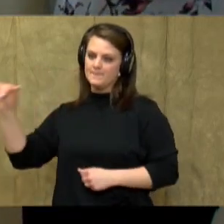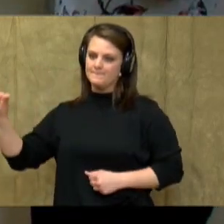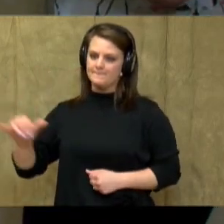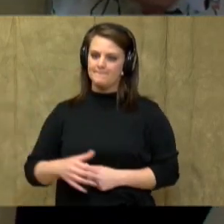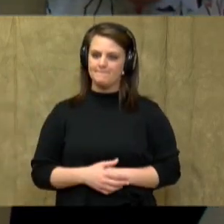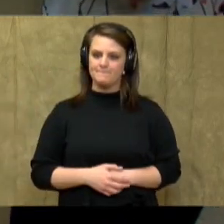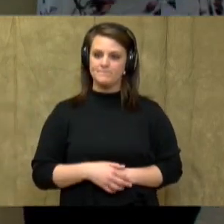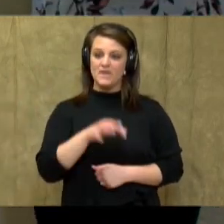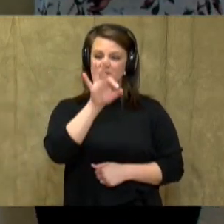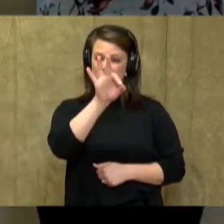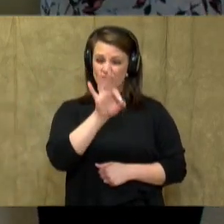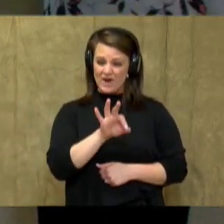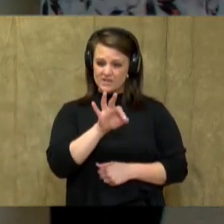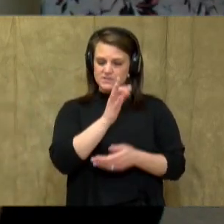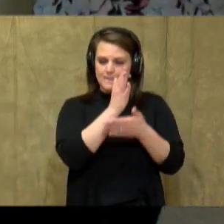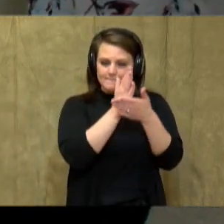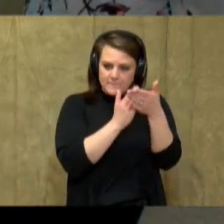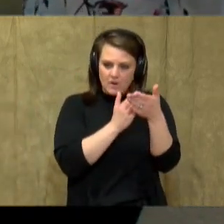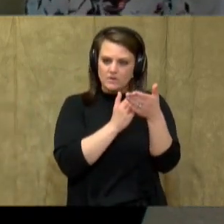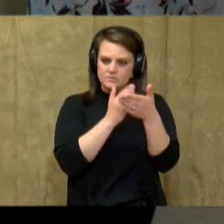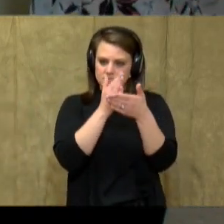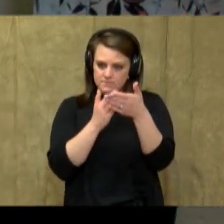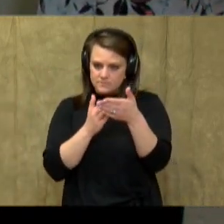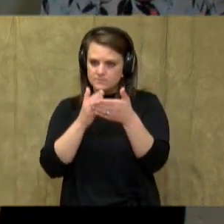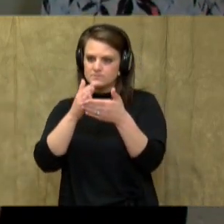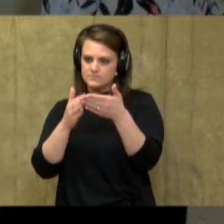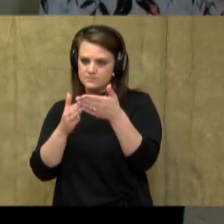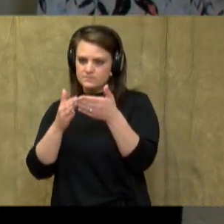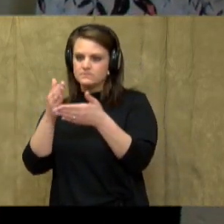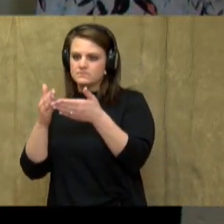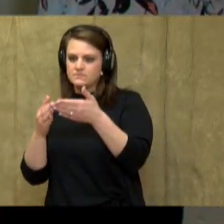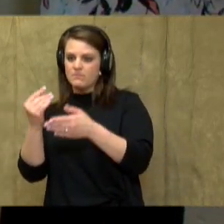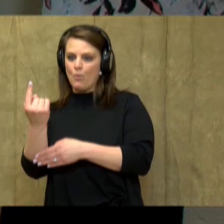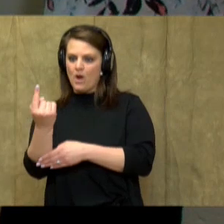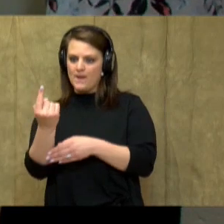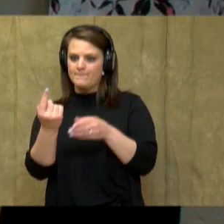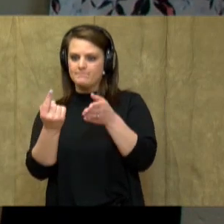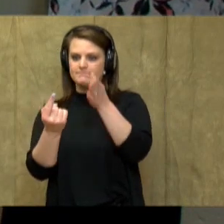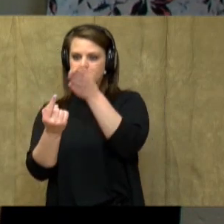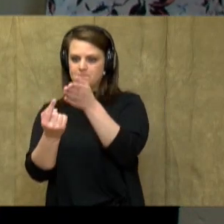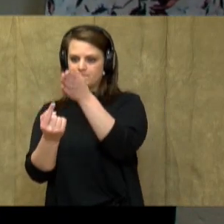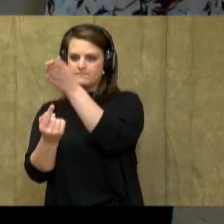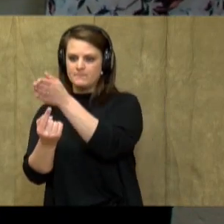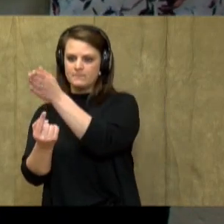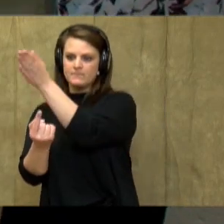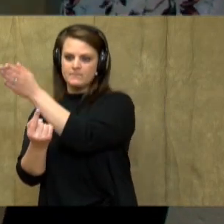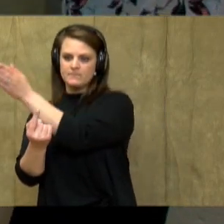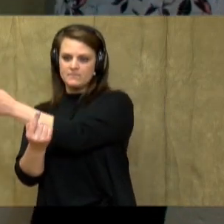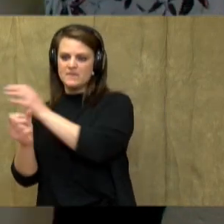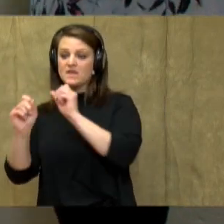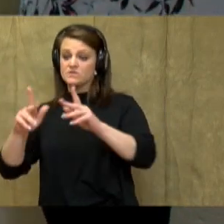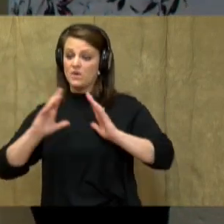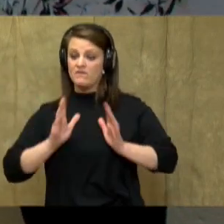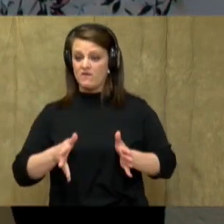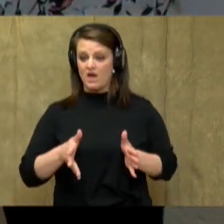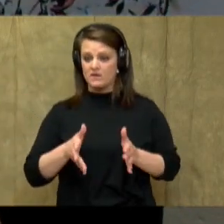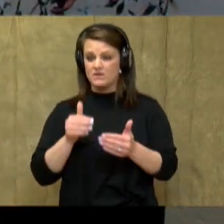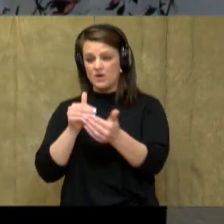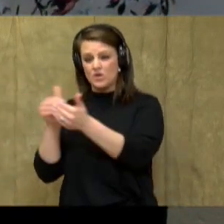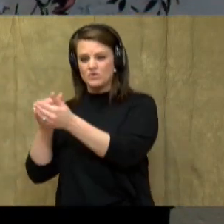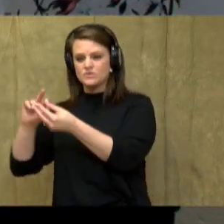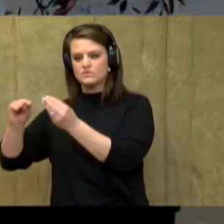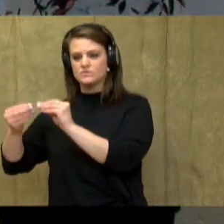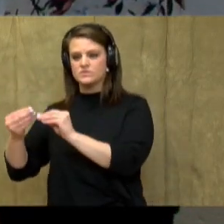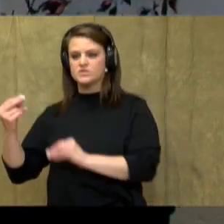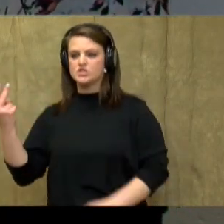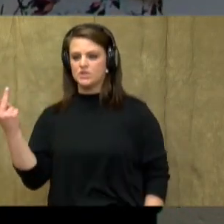fractions are parts of wholes. So I could go over the 1 whole and continue going past, going up closer to